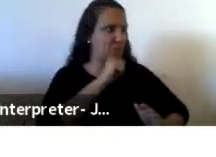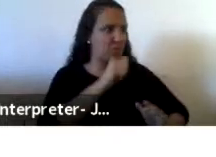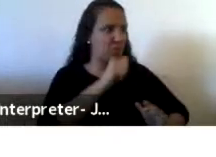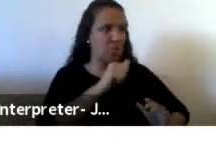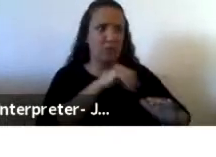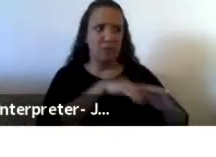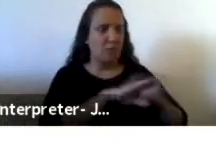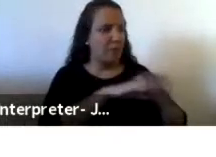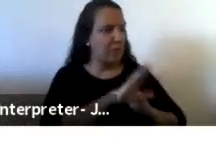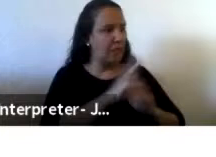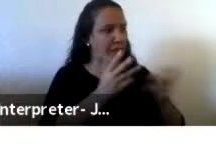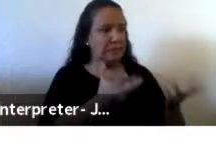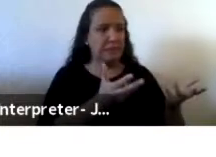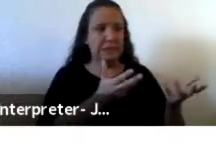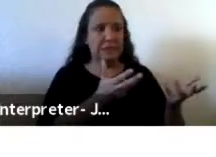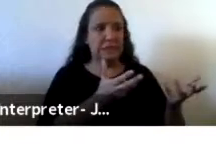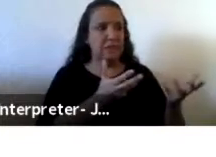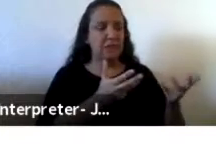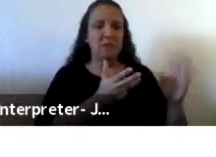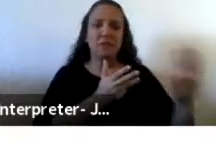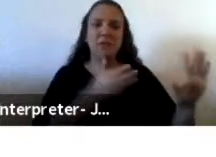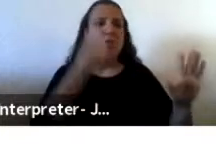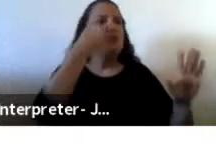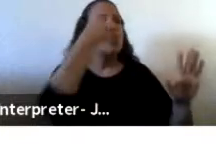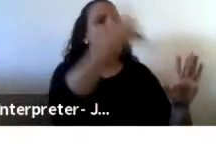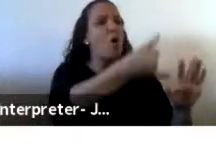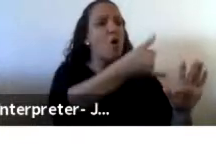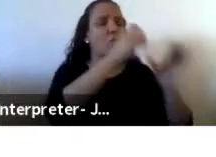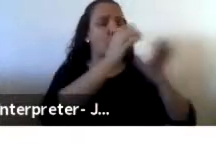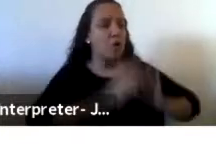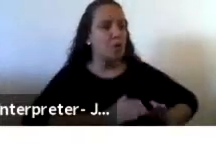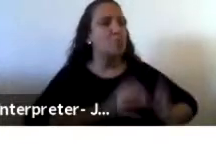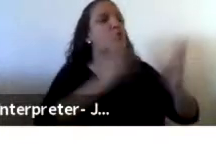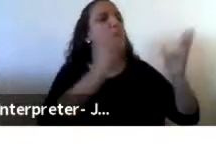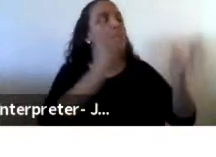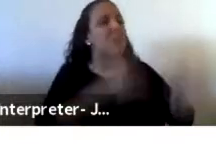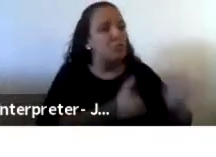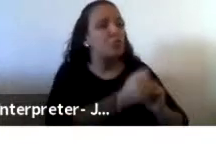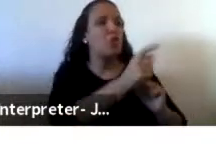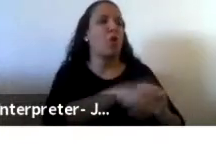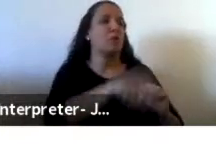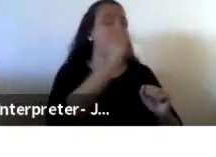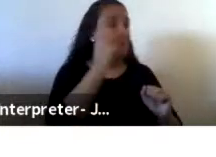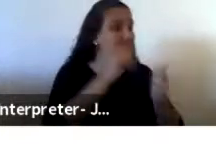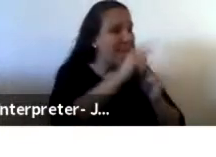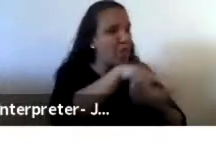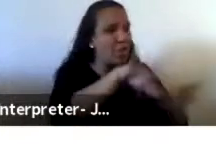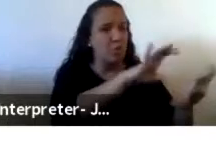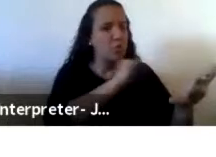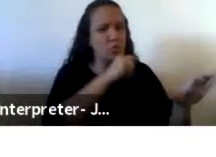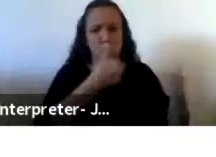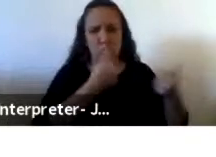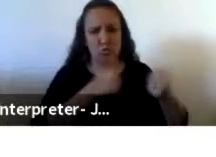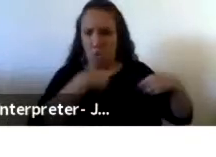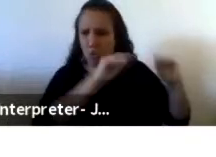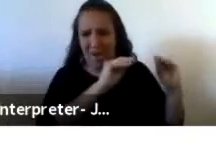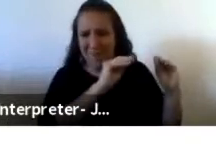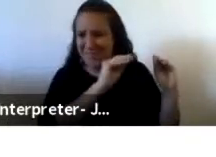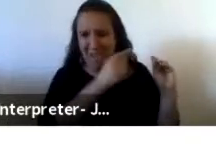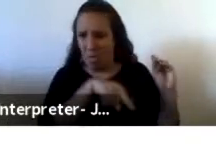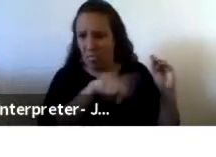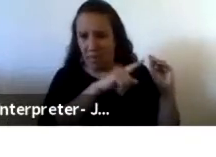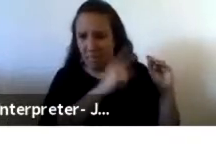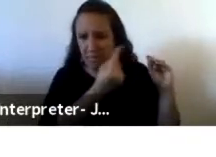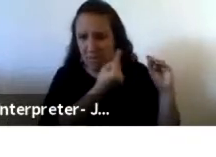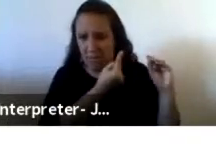them, and don't come in and try to sell something. Just talk to them and actually find out how it is that they're doing, what's going on, what's happening,